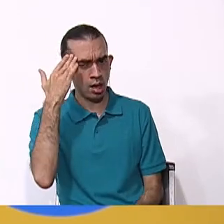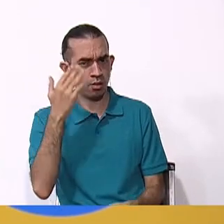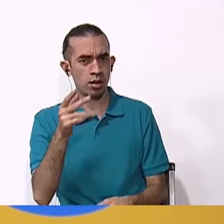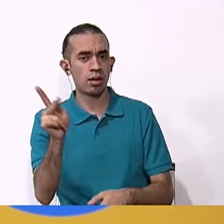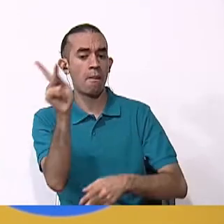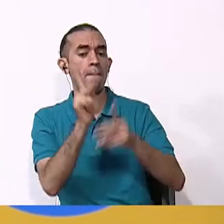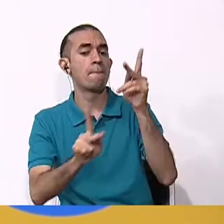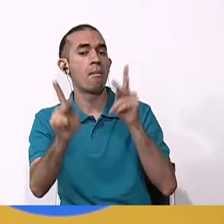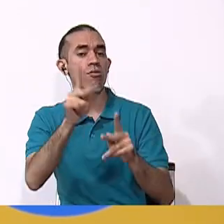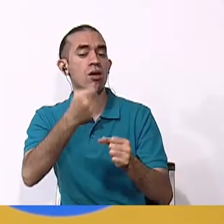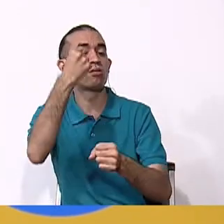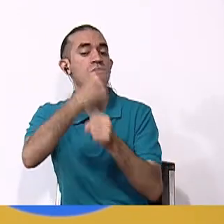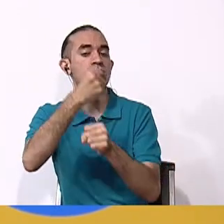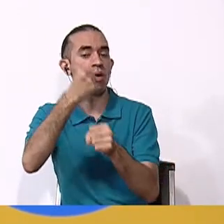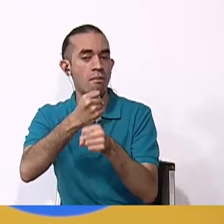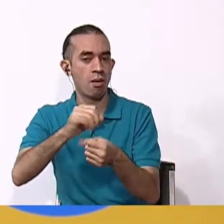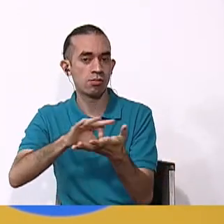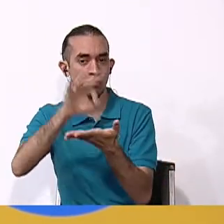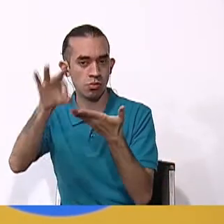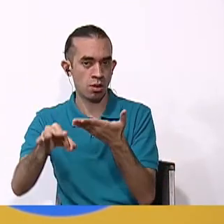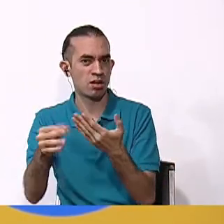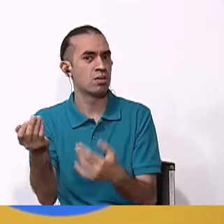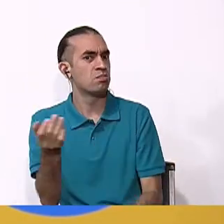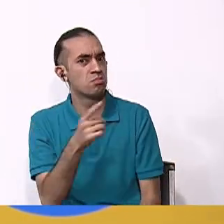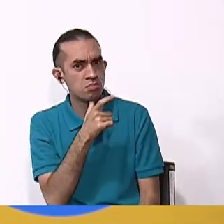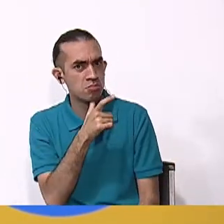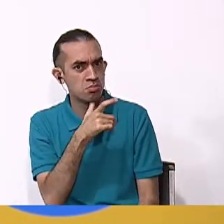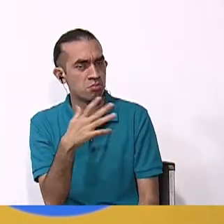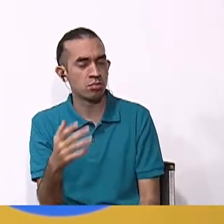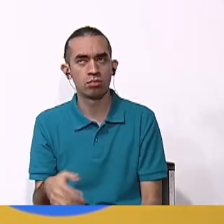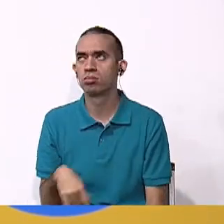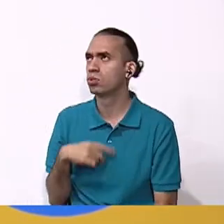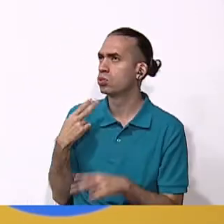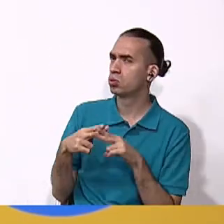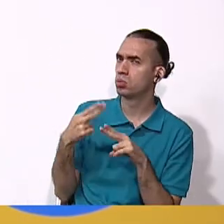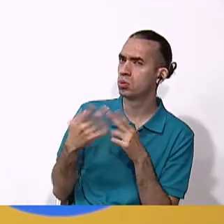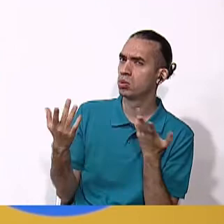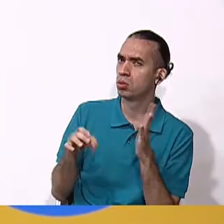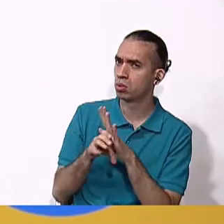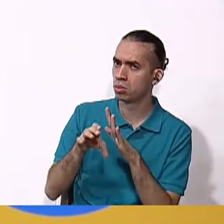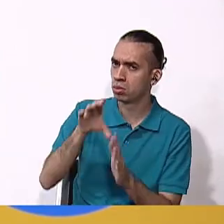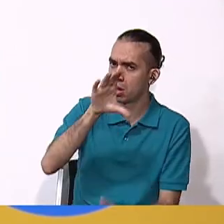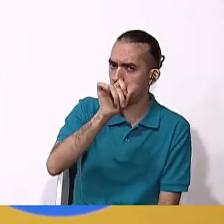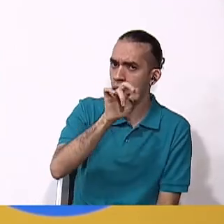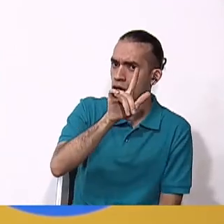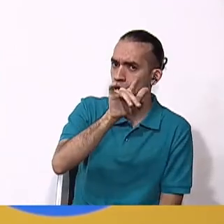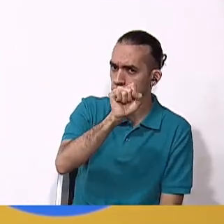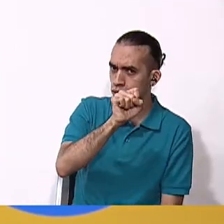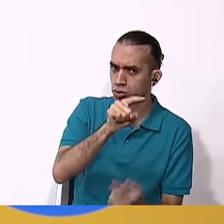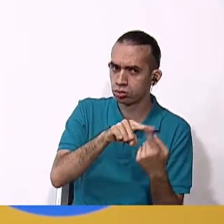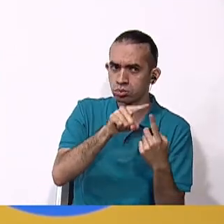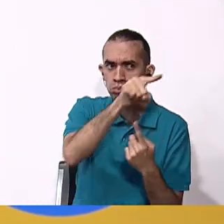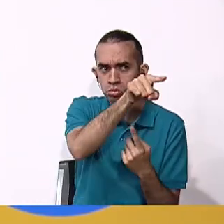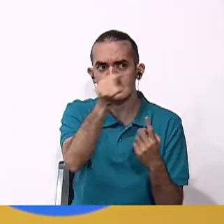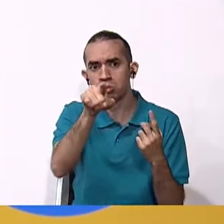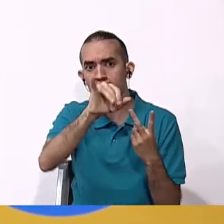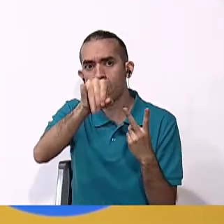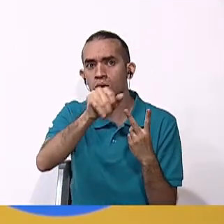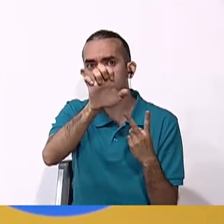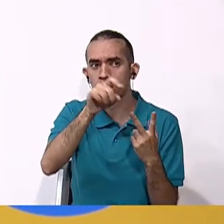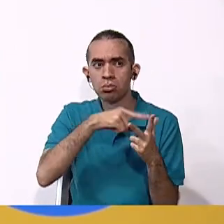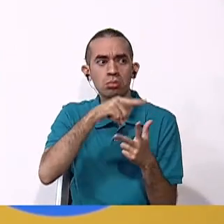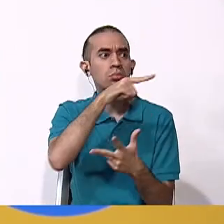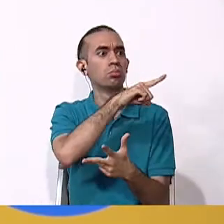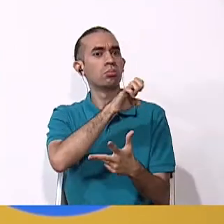who work in your school? The names like Carlos, José,